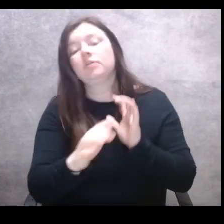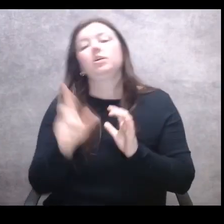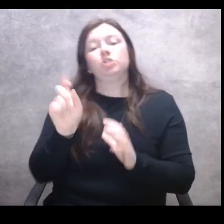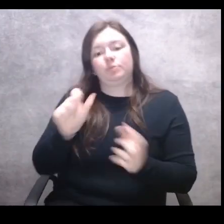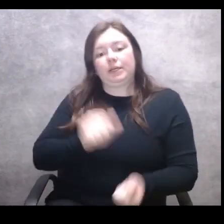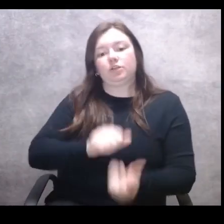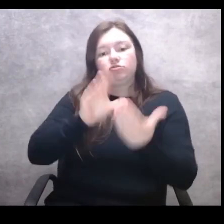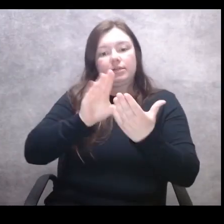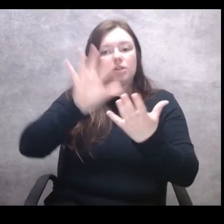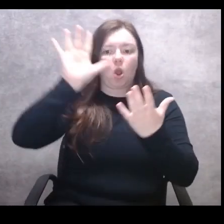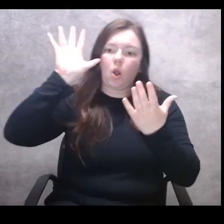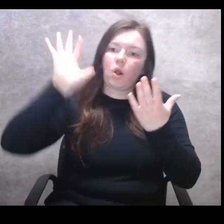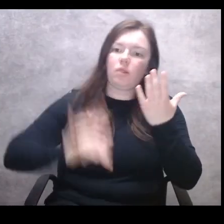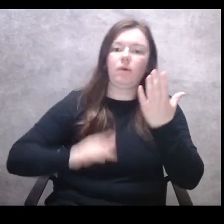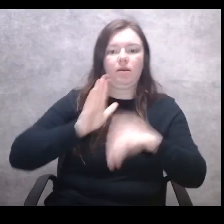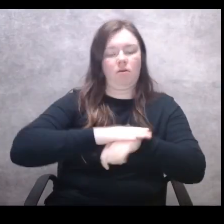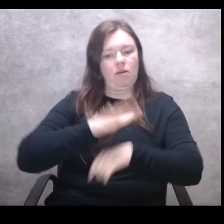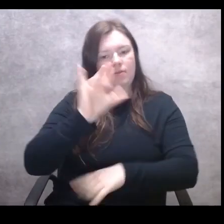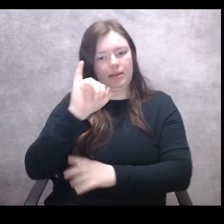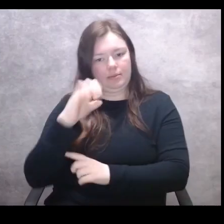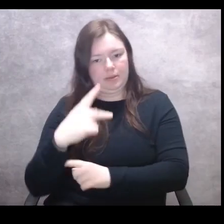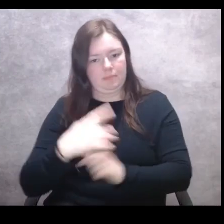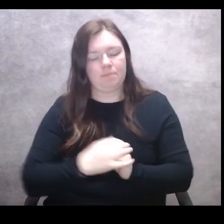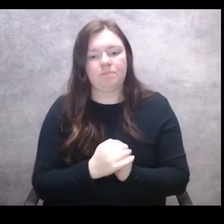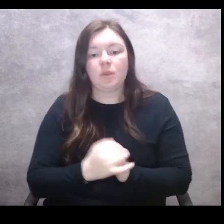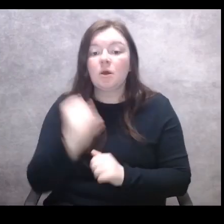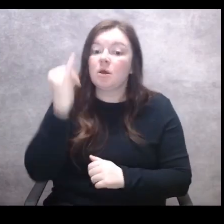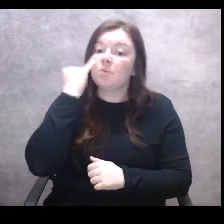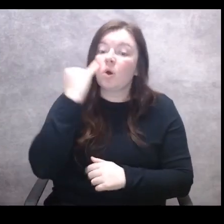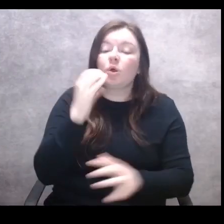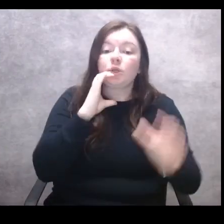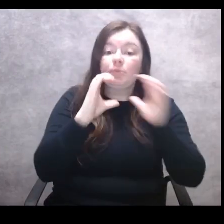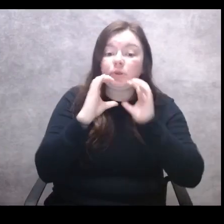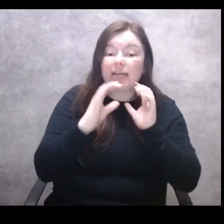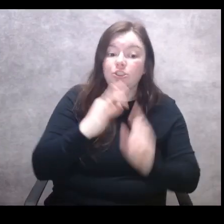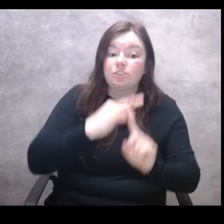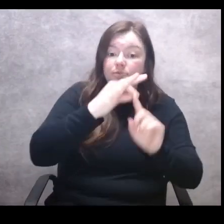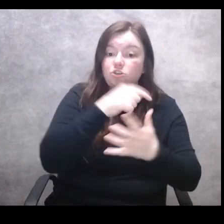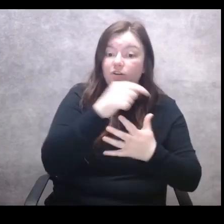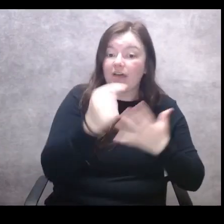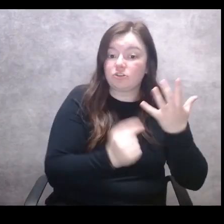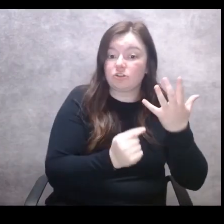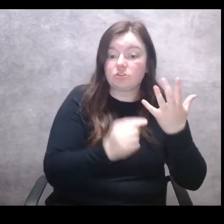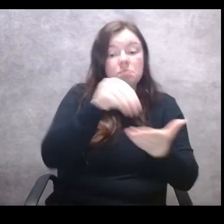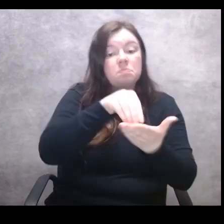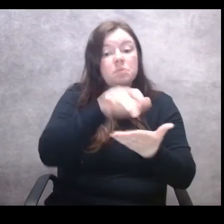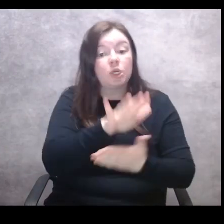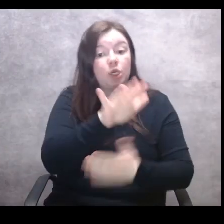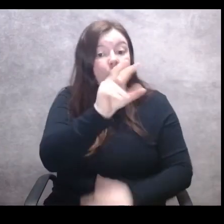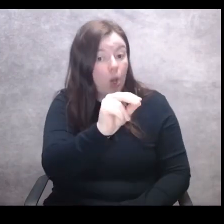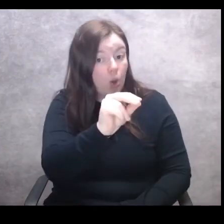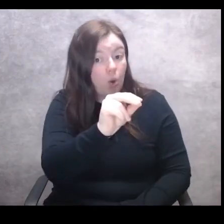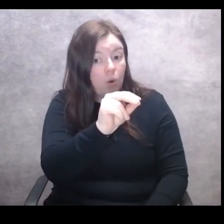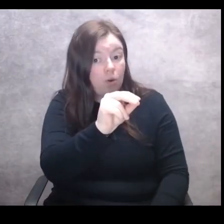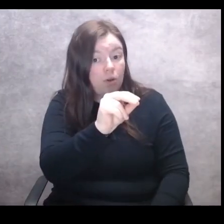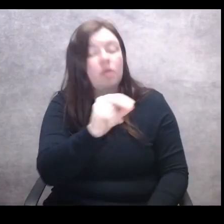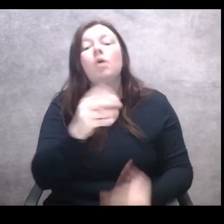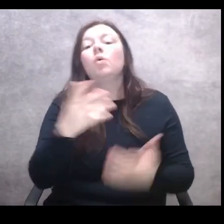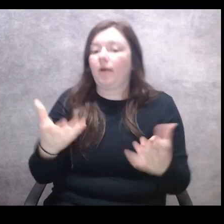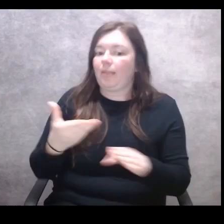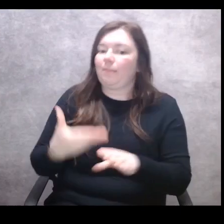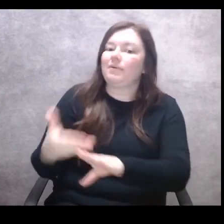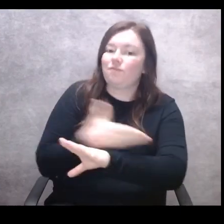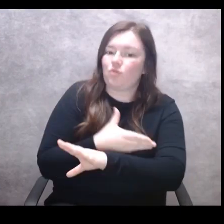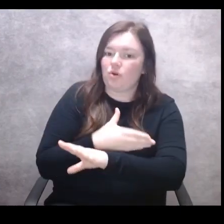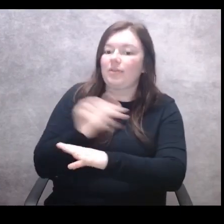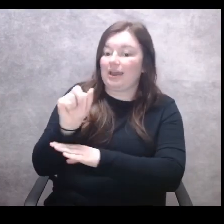be addressed throughout the entire IEP. If communication is marked no in special factors, then before